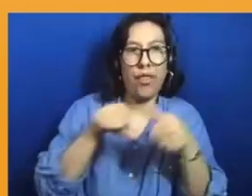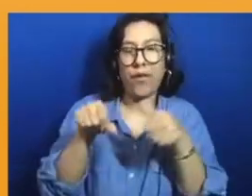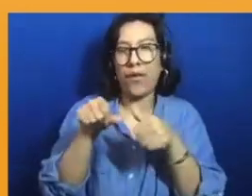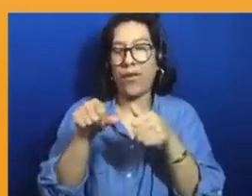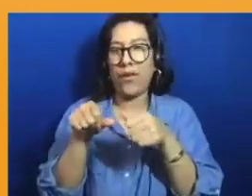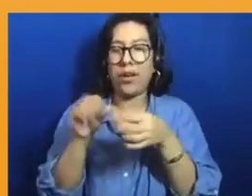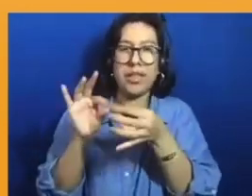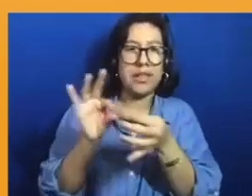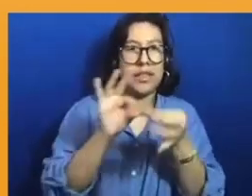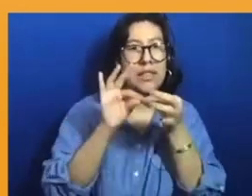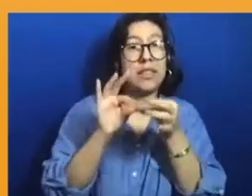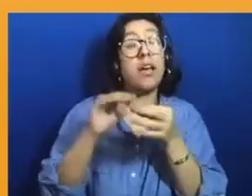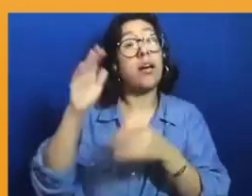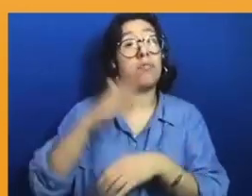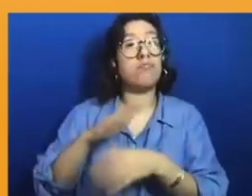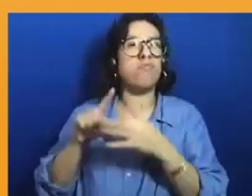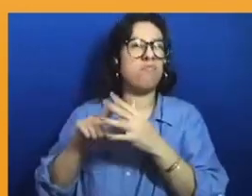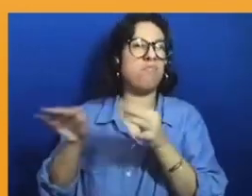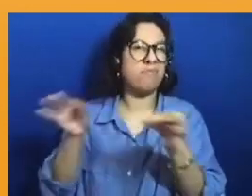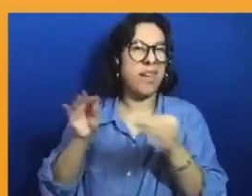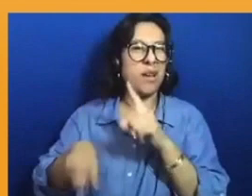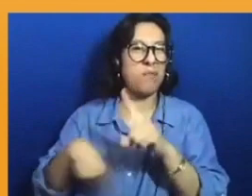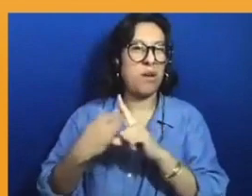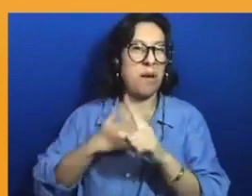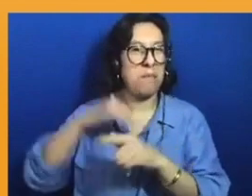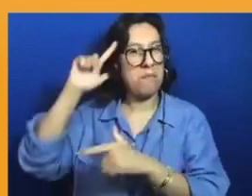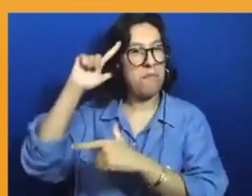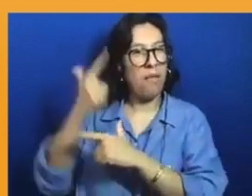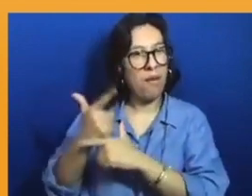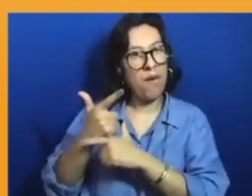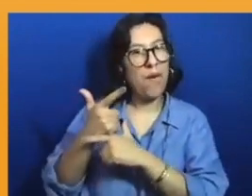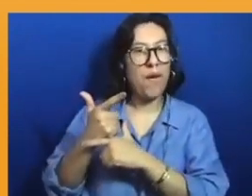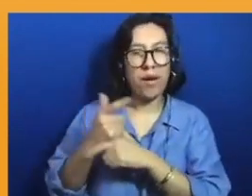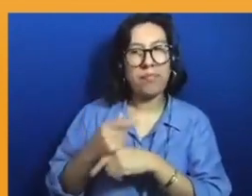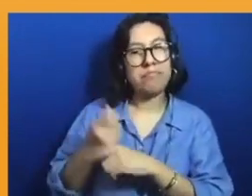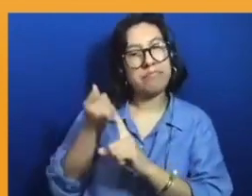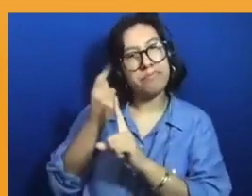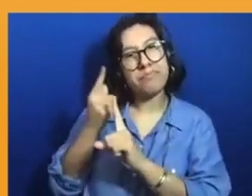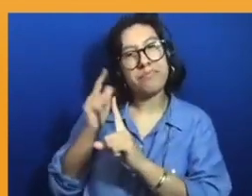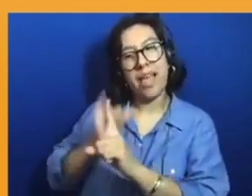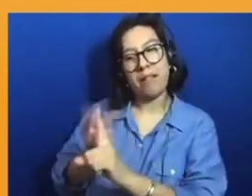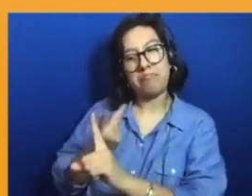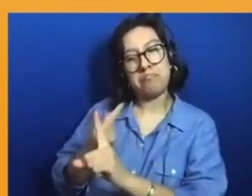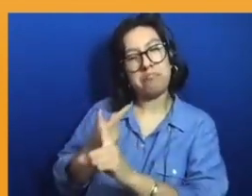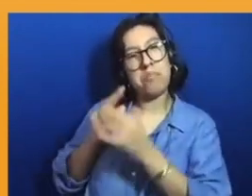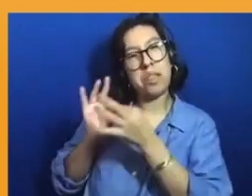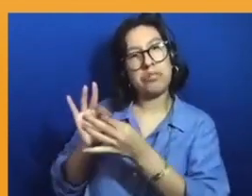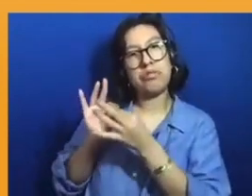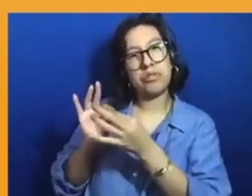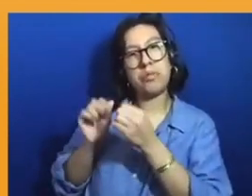I'll begin with my brother because I just kind of have the best insight into that relationship.